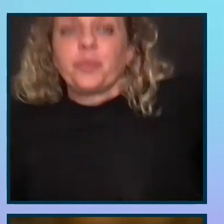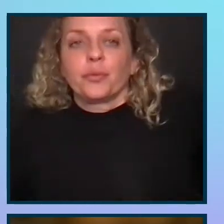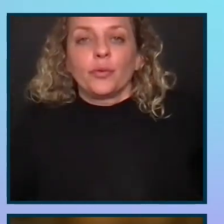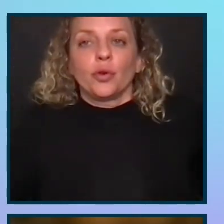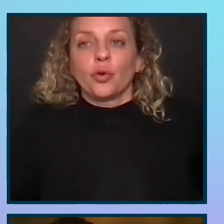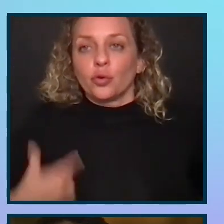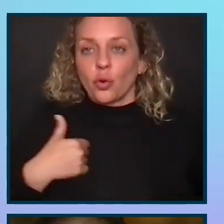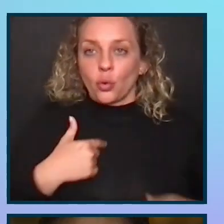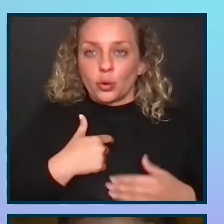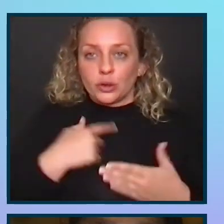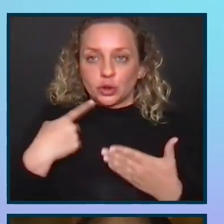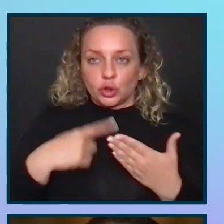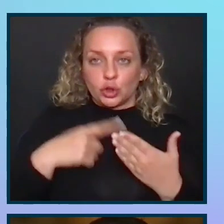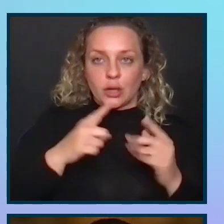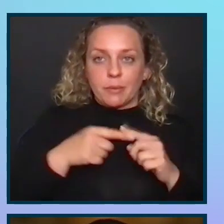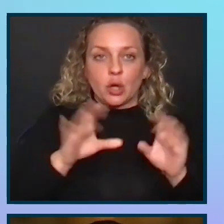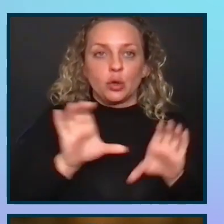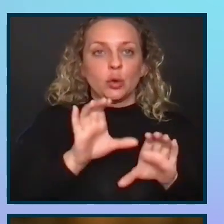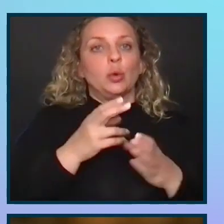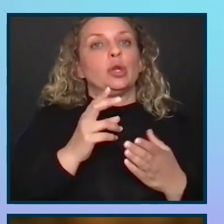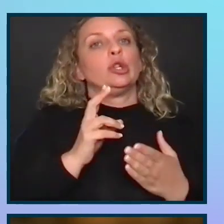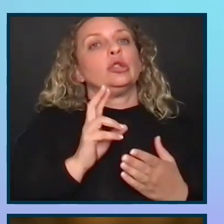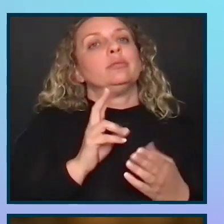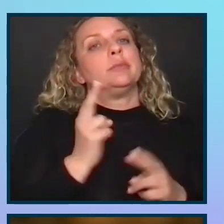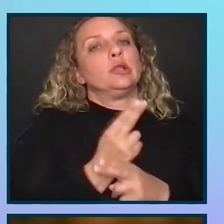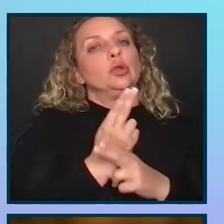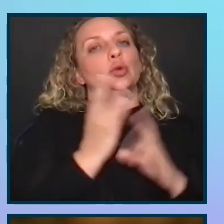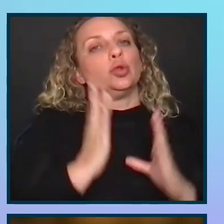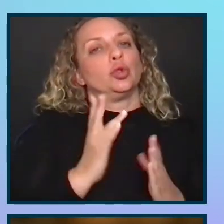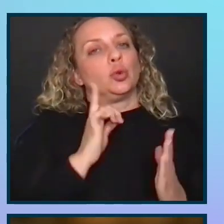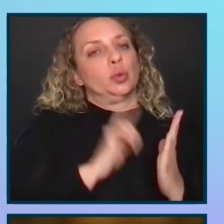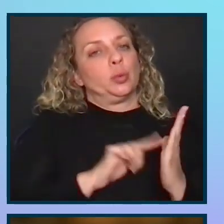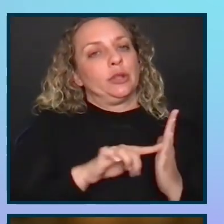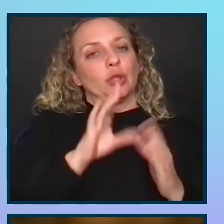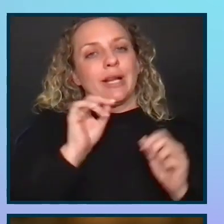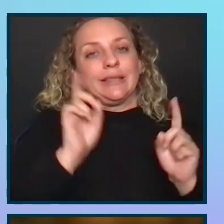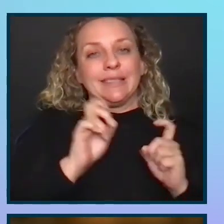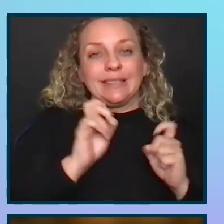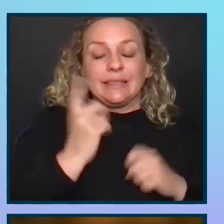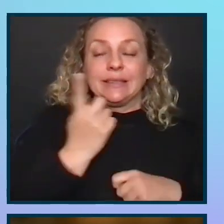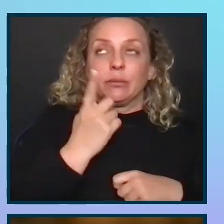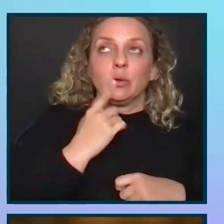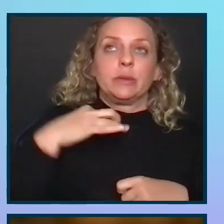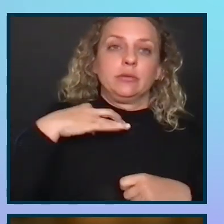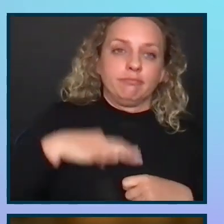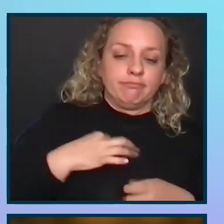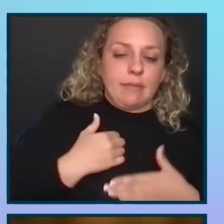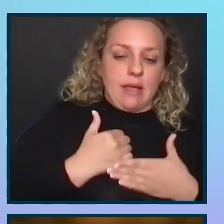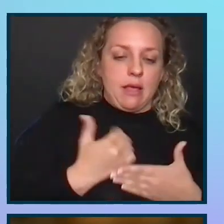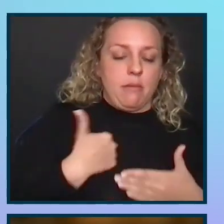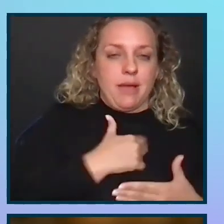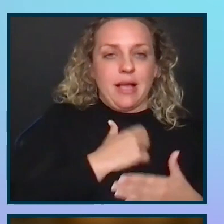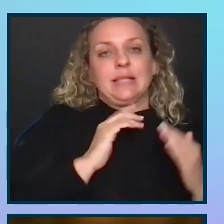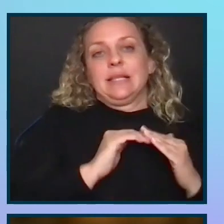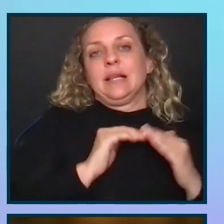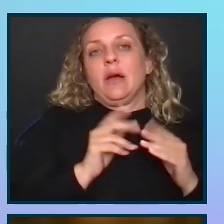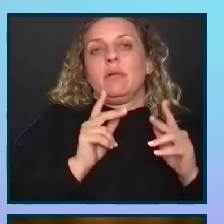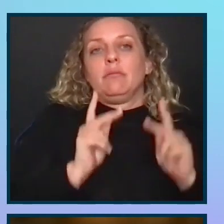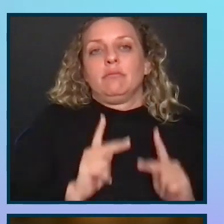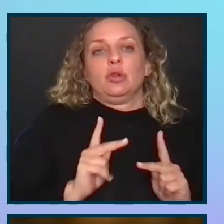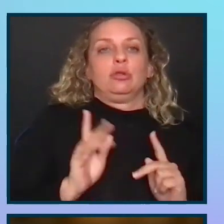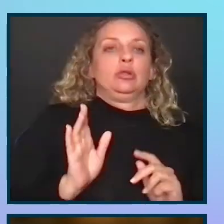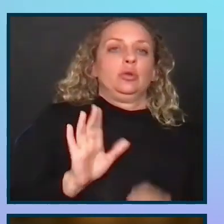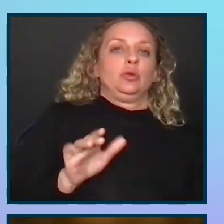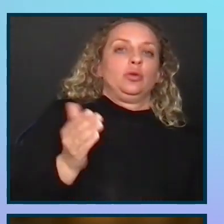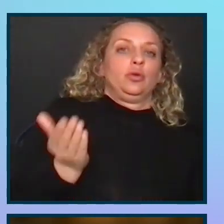So when we talked about doing user research and testing, something that's helpful in this process is an accessibility persona. So